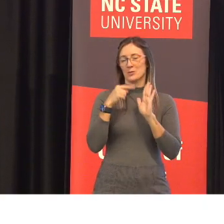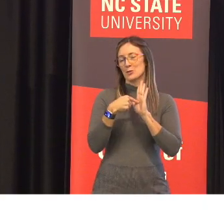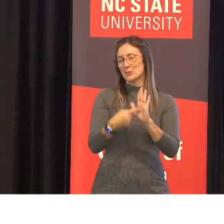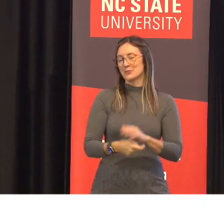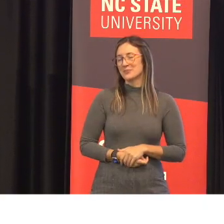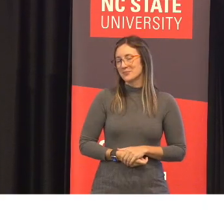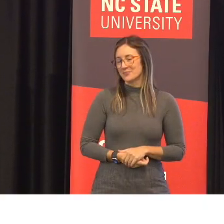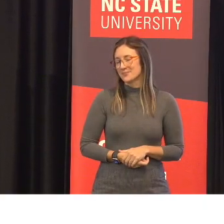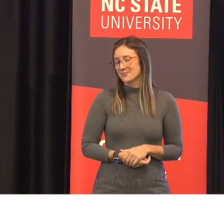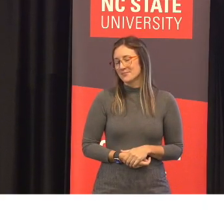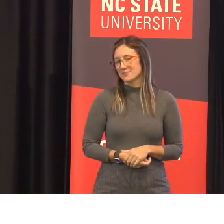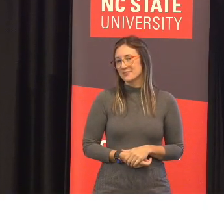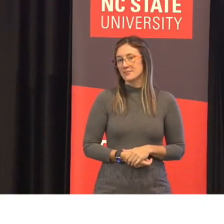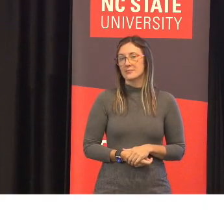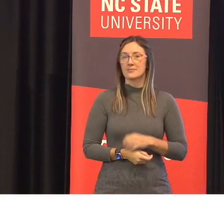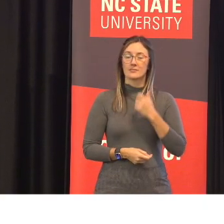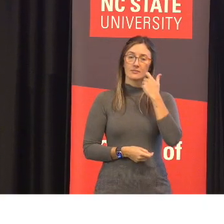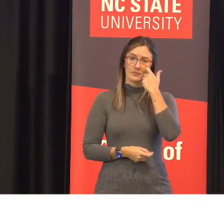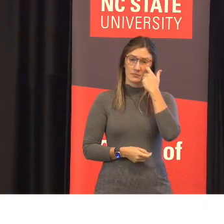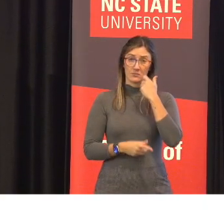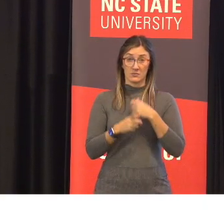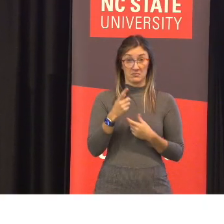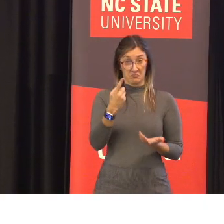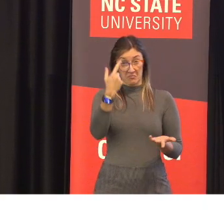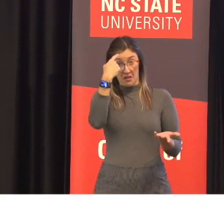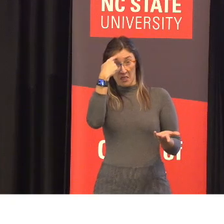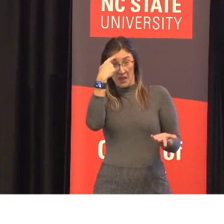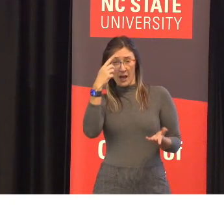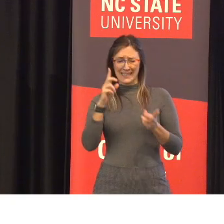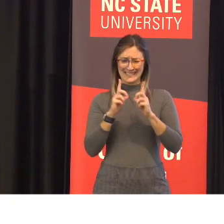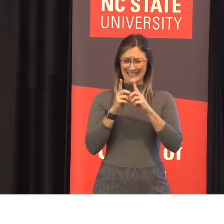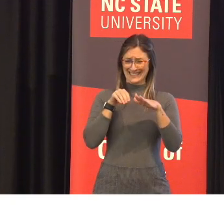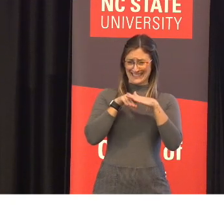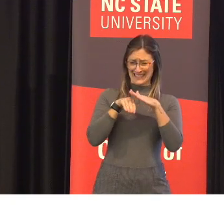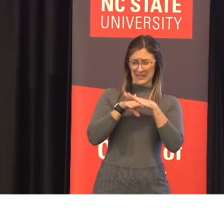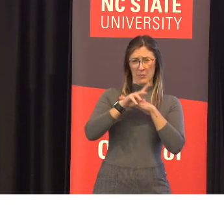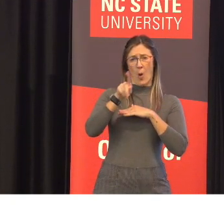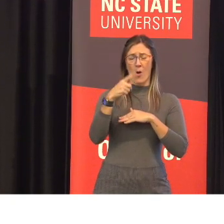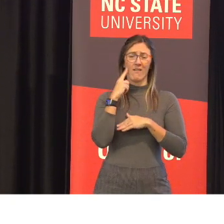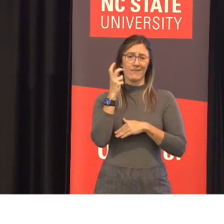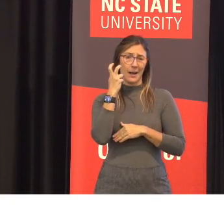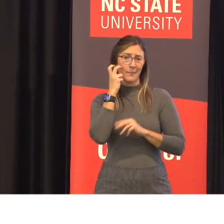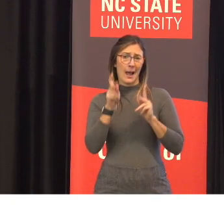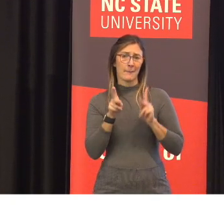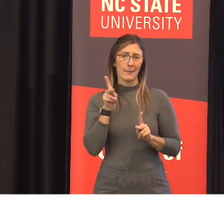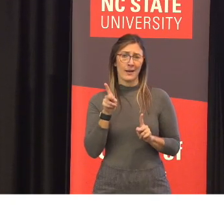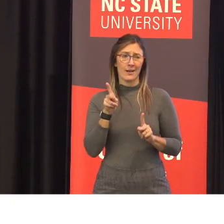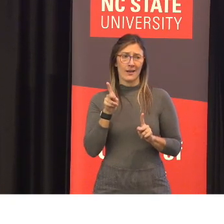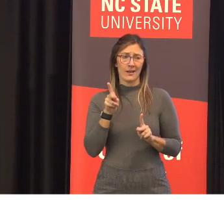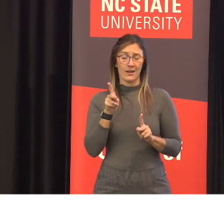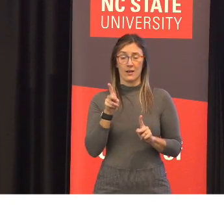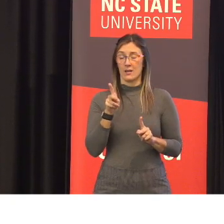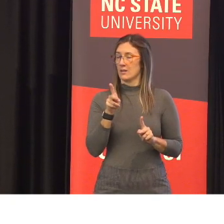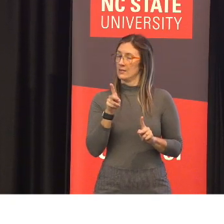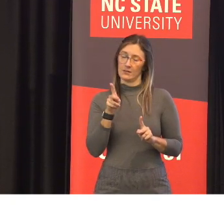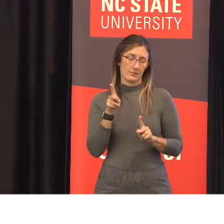how. Making things digitally accessible only affects people who are blind. Not